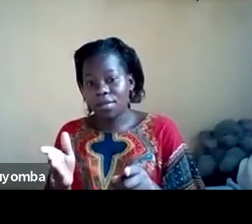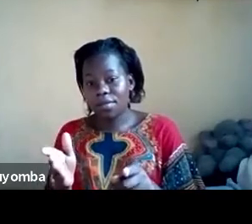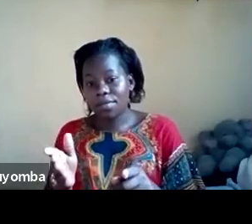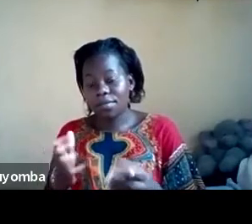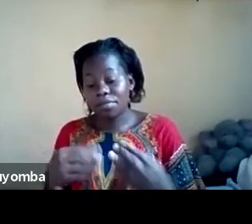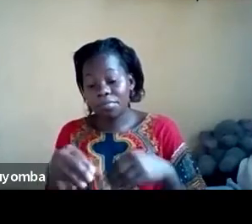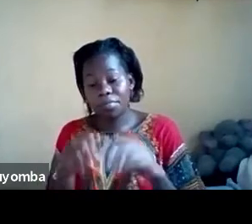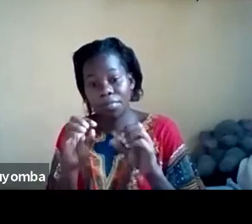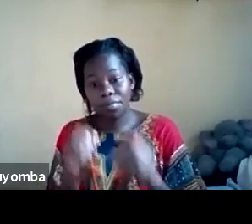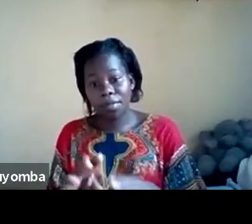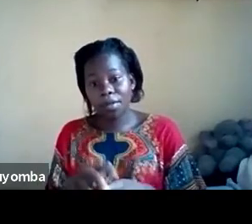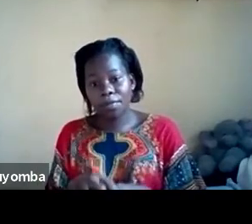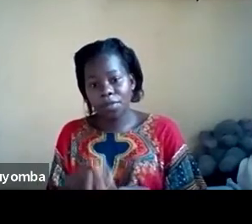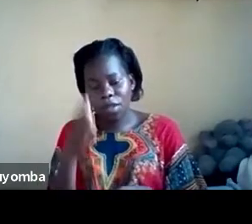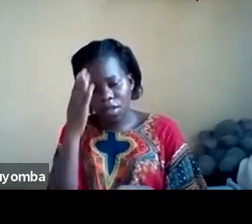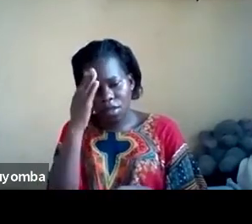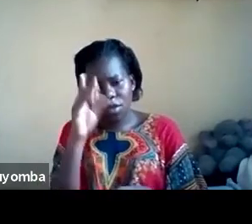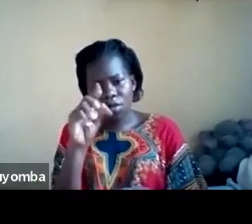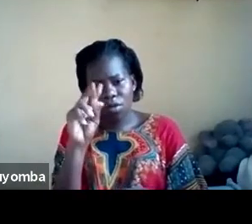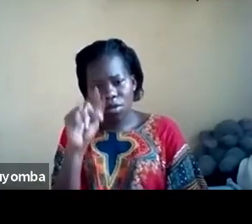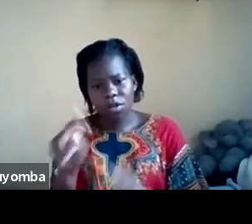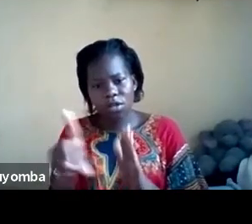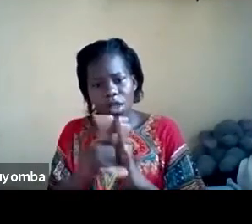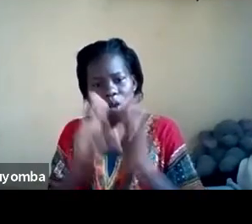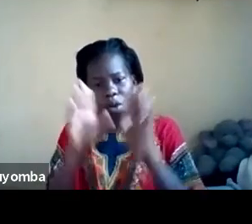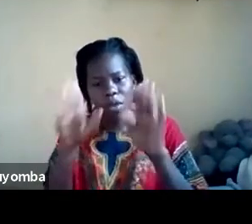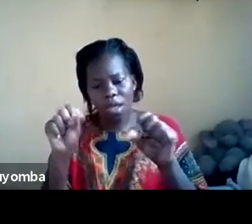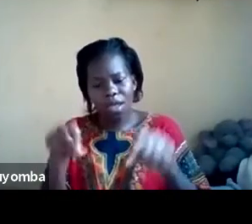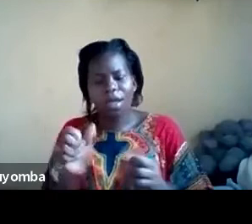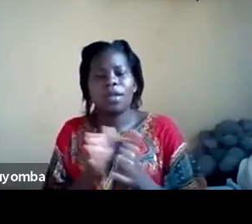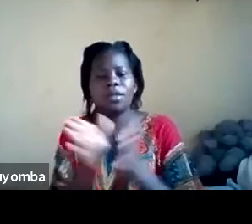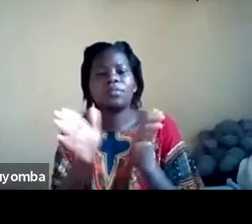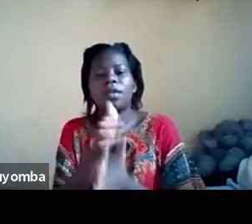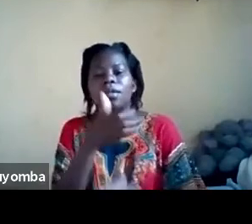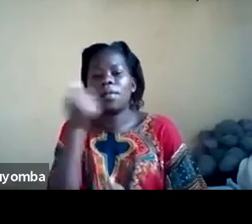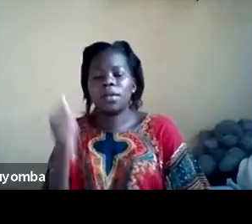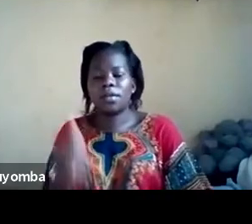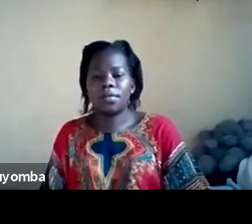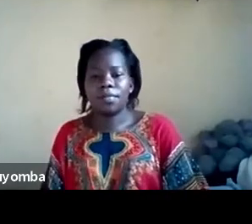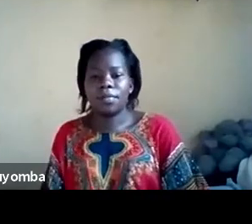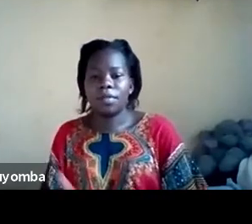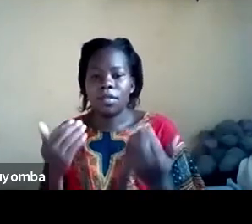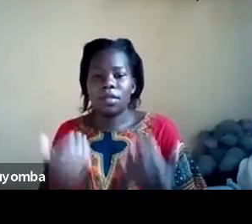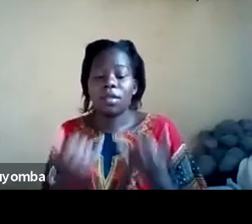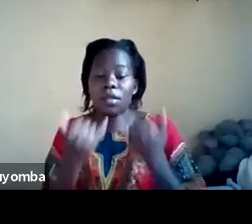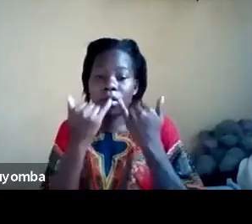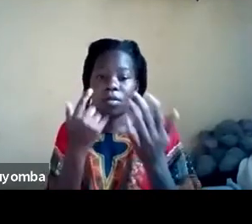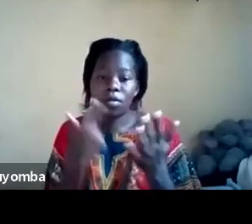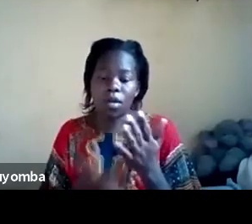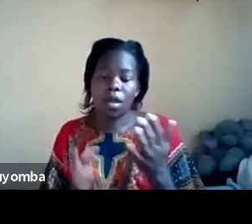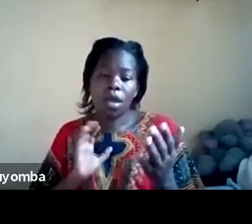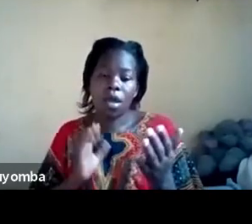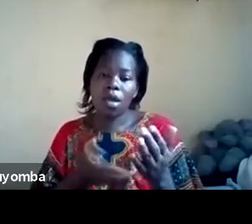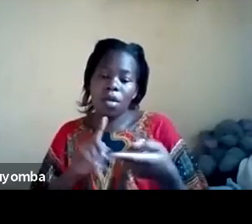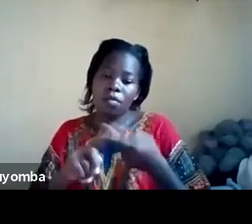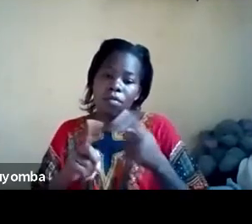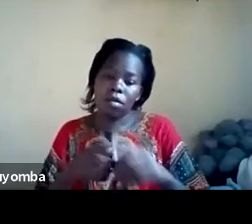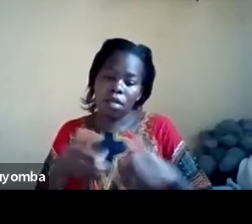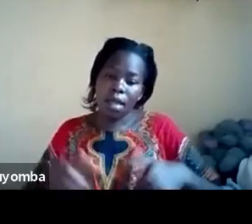is a lawyer, I'm sure he's going to tell you how very impersonal the law can be. So what I'm trying to tell our colleagues and young people is